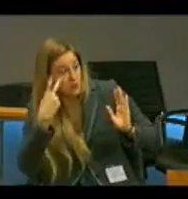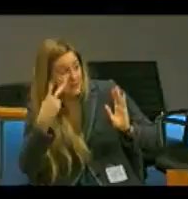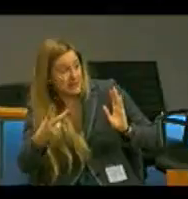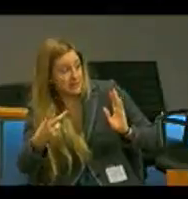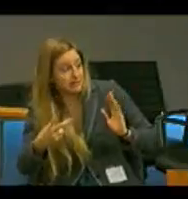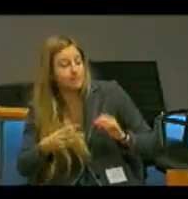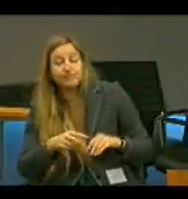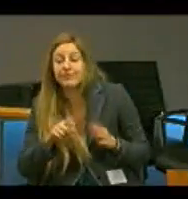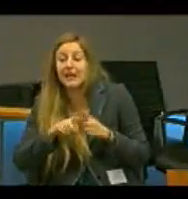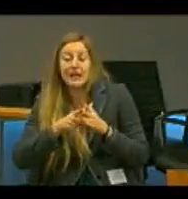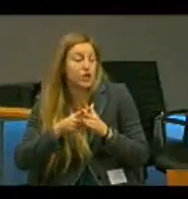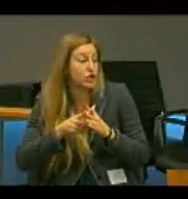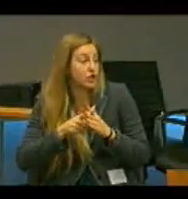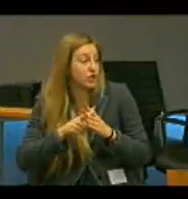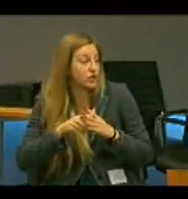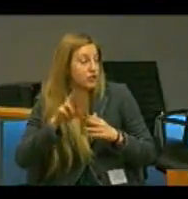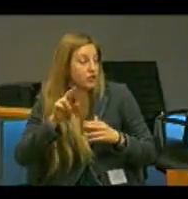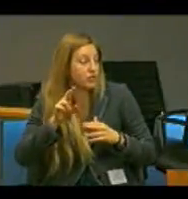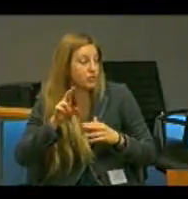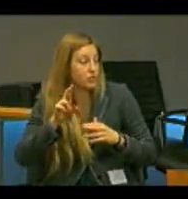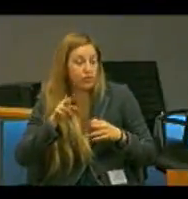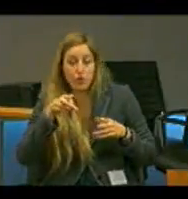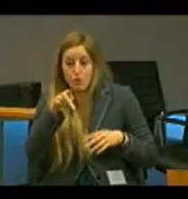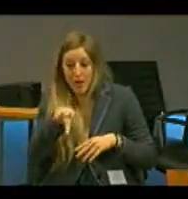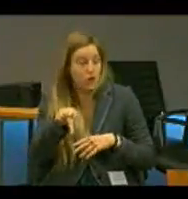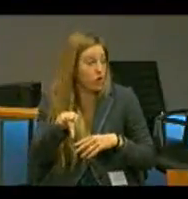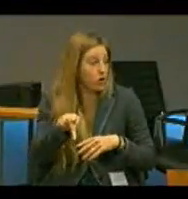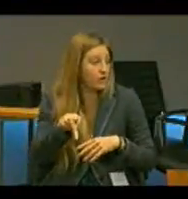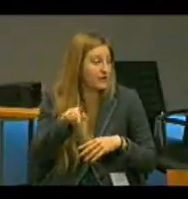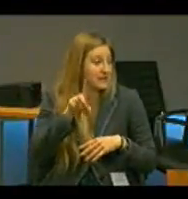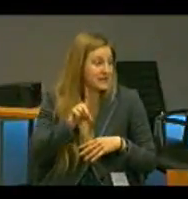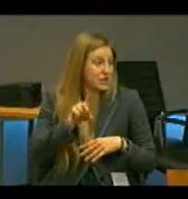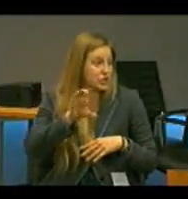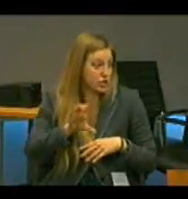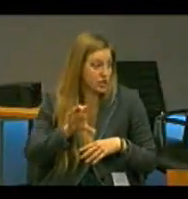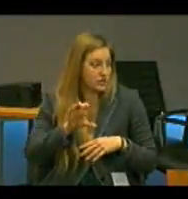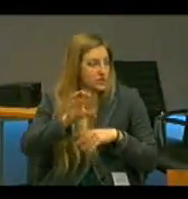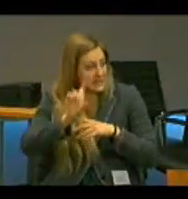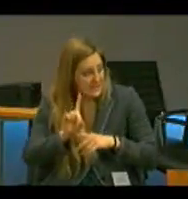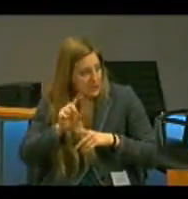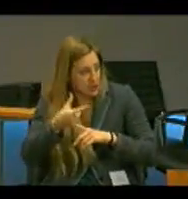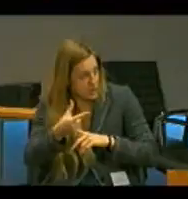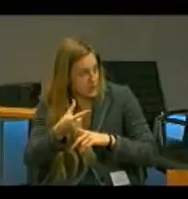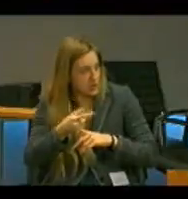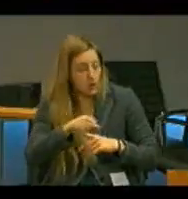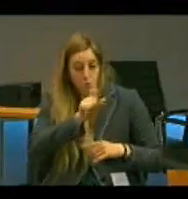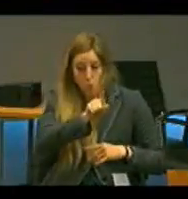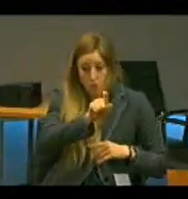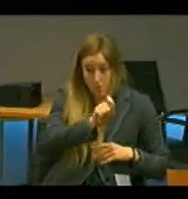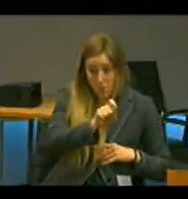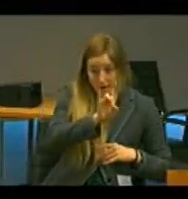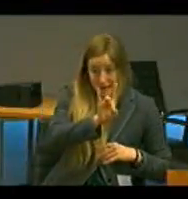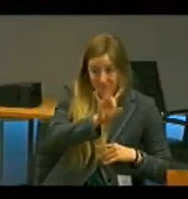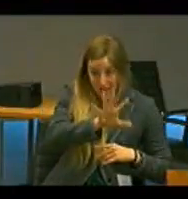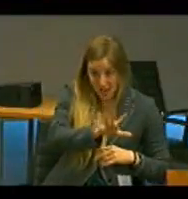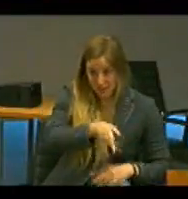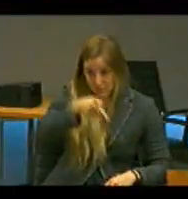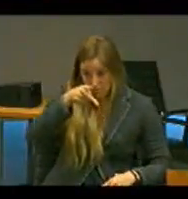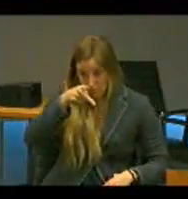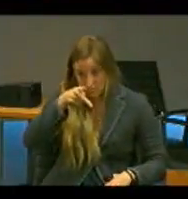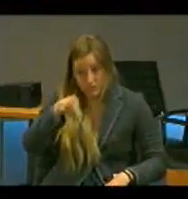the ratio of DG's failure rate to AG's failure rate was 1.85. Lowering the